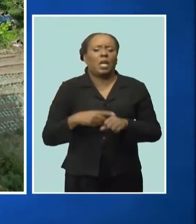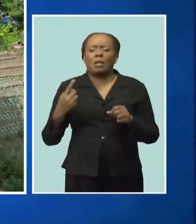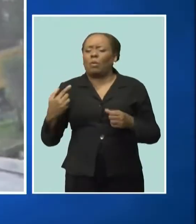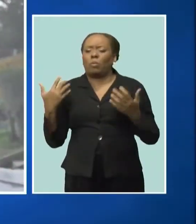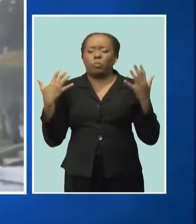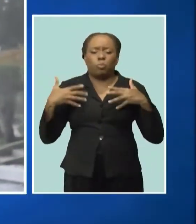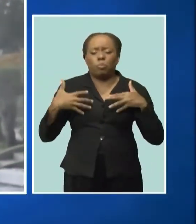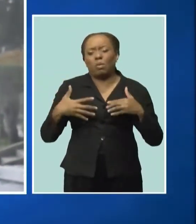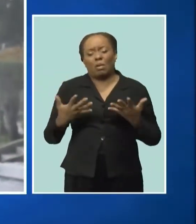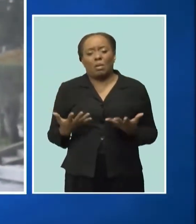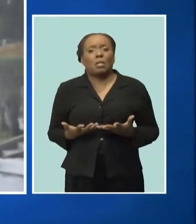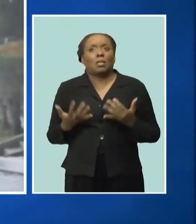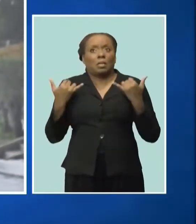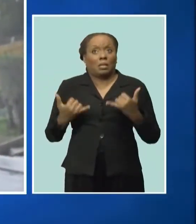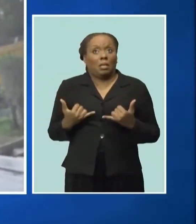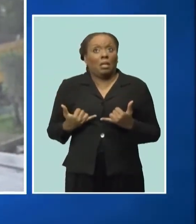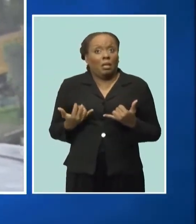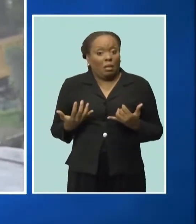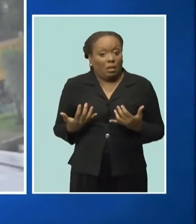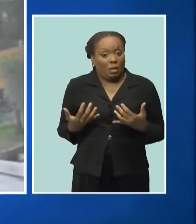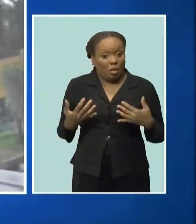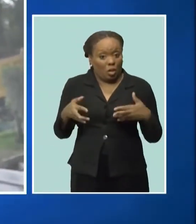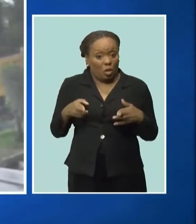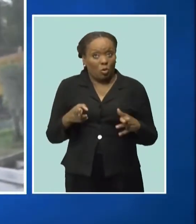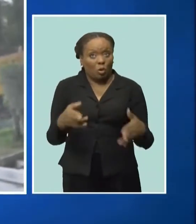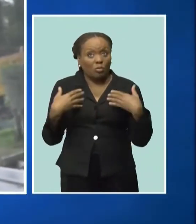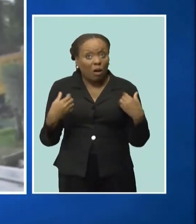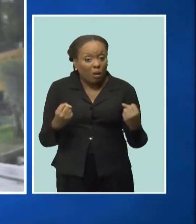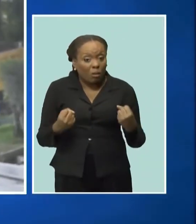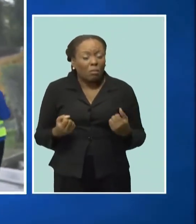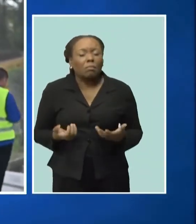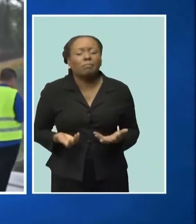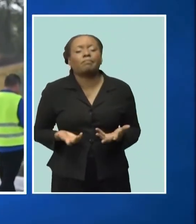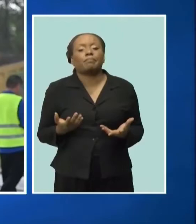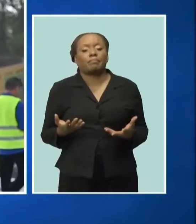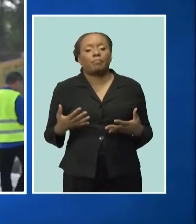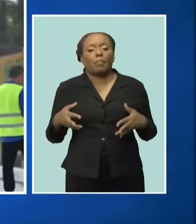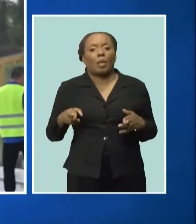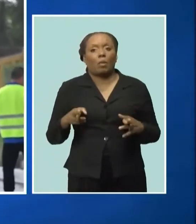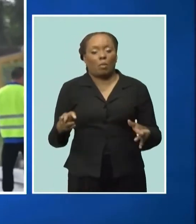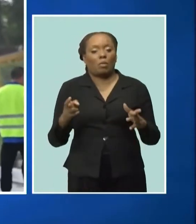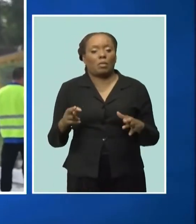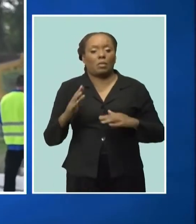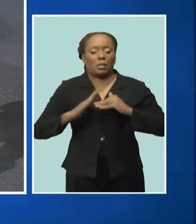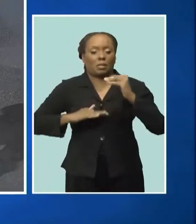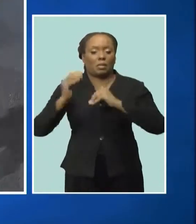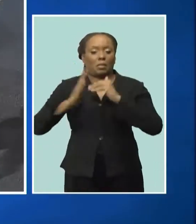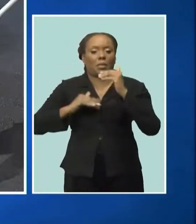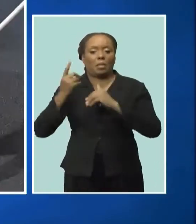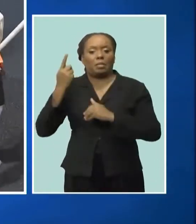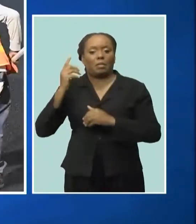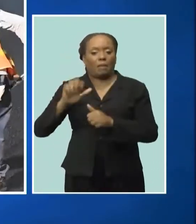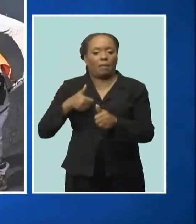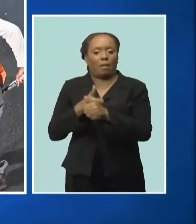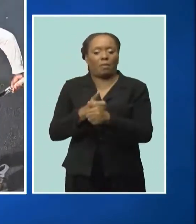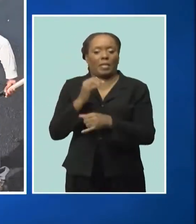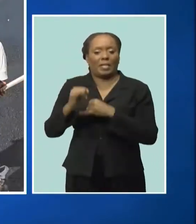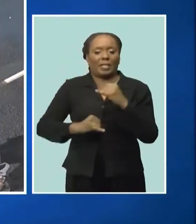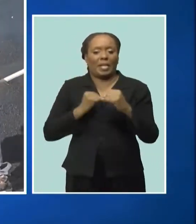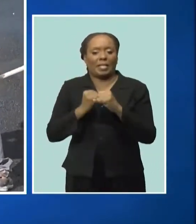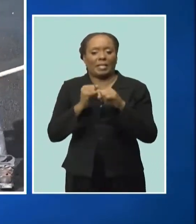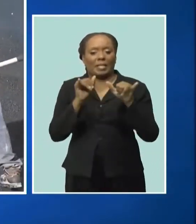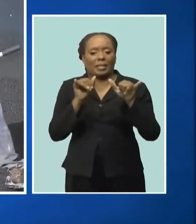time. As it relates to durability, Dr. Springer says the road is built to international standards and government